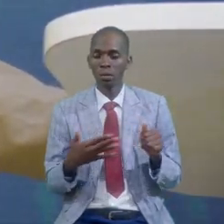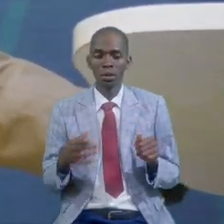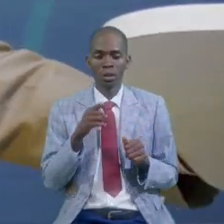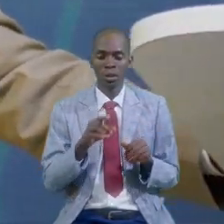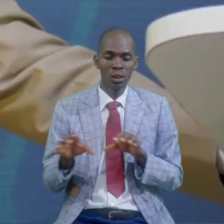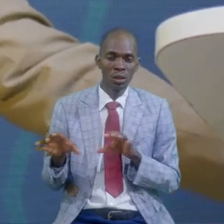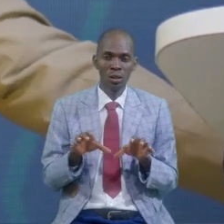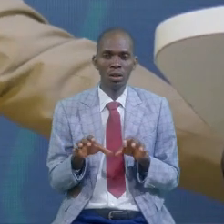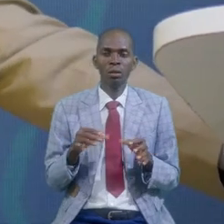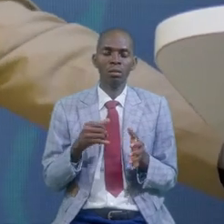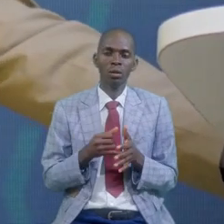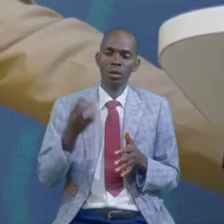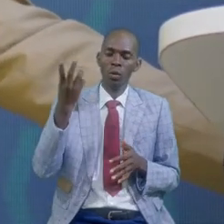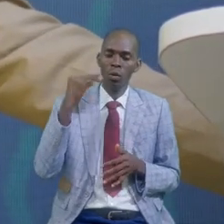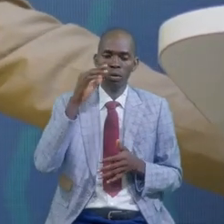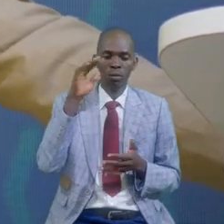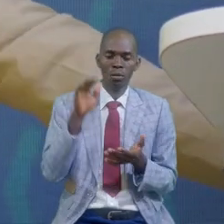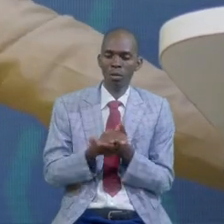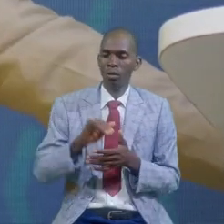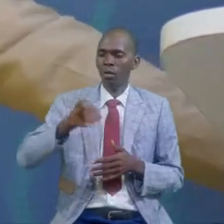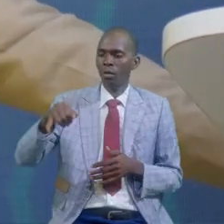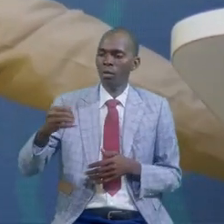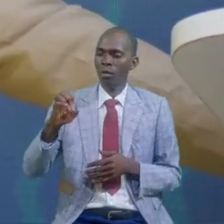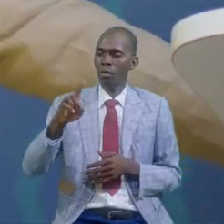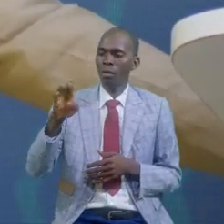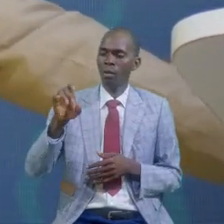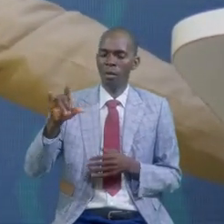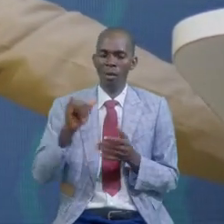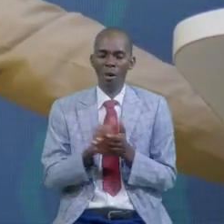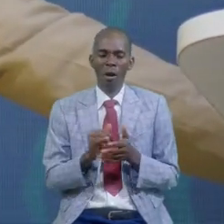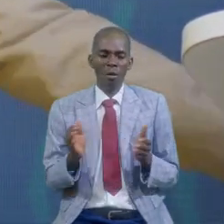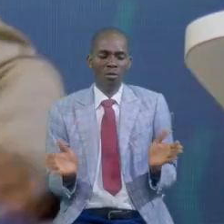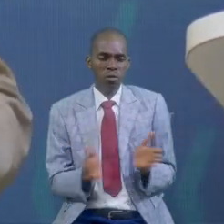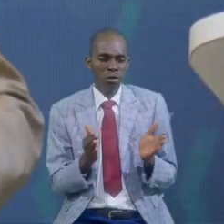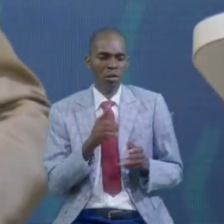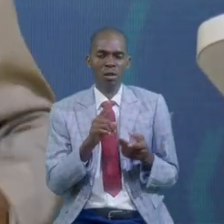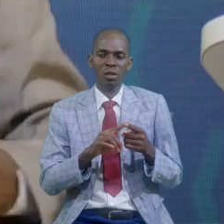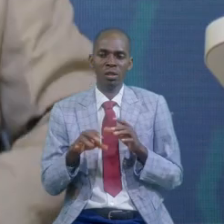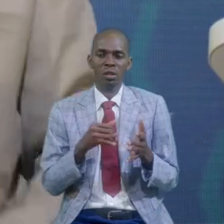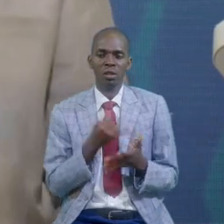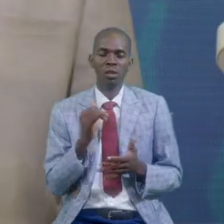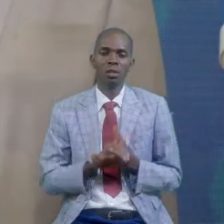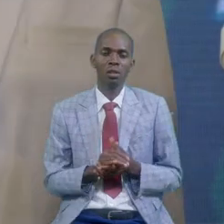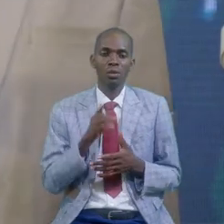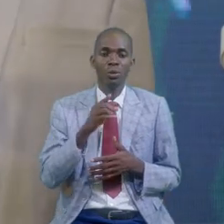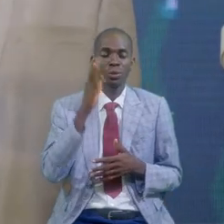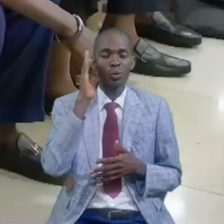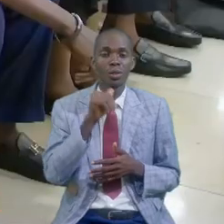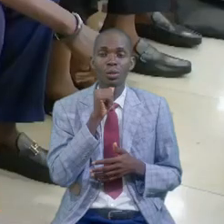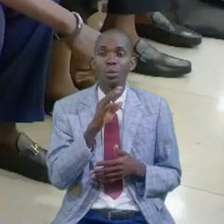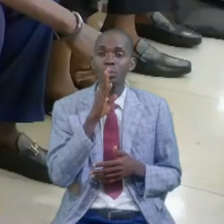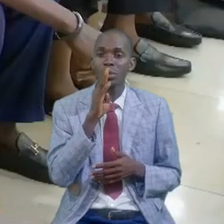it was Jezebel that stirred him up. You'll not be an